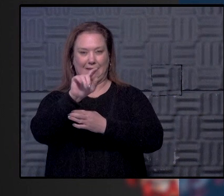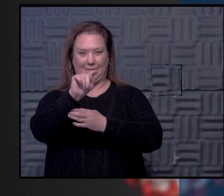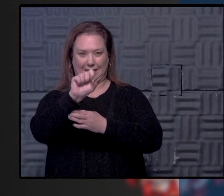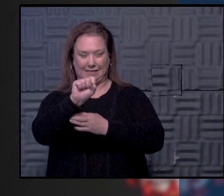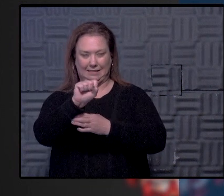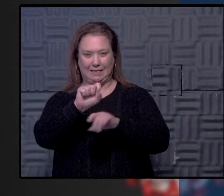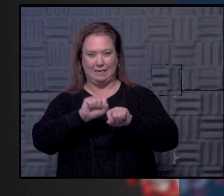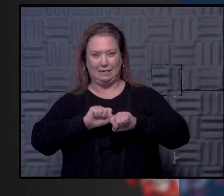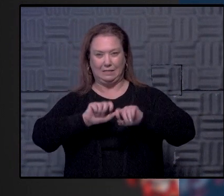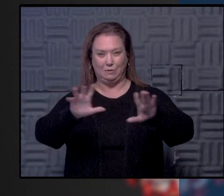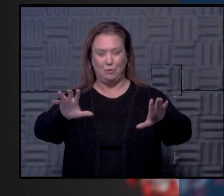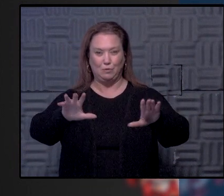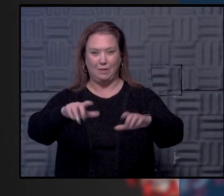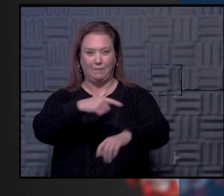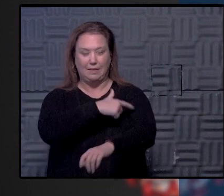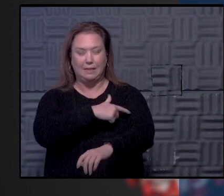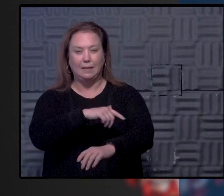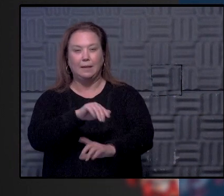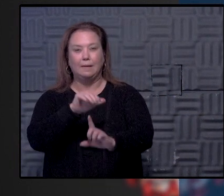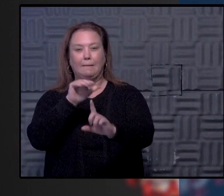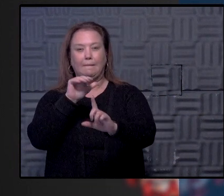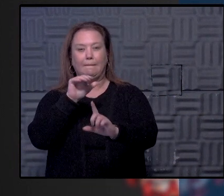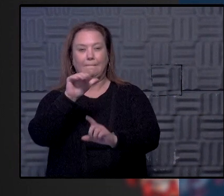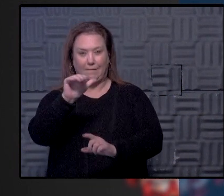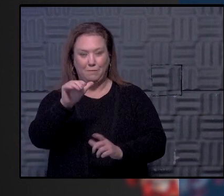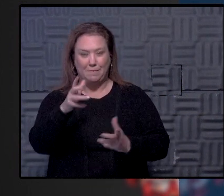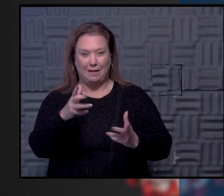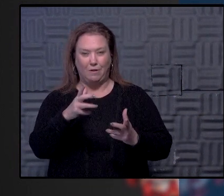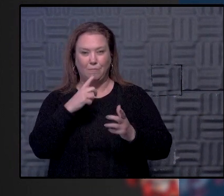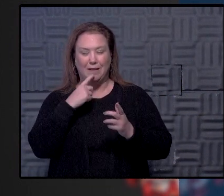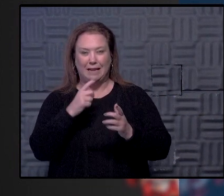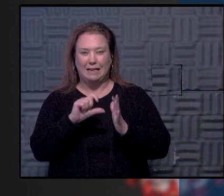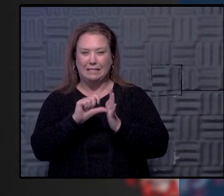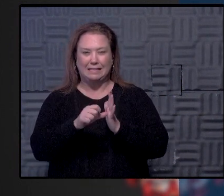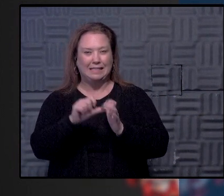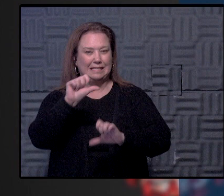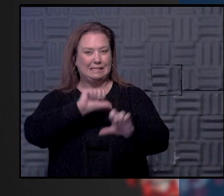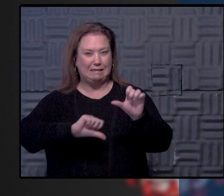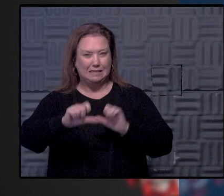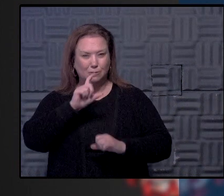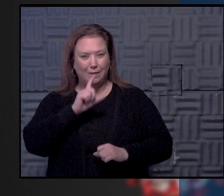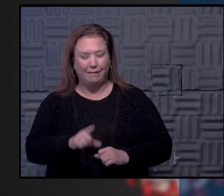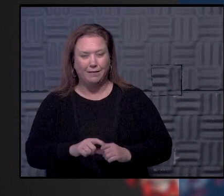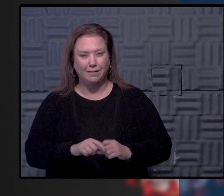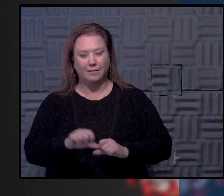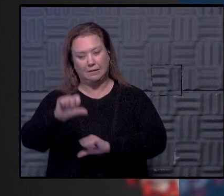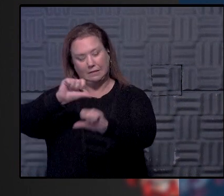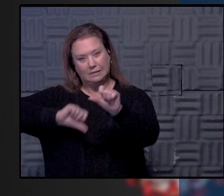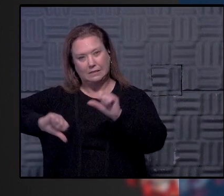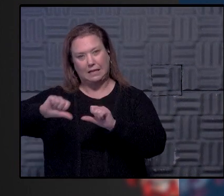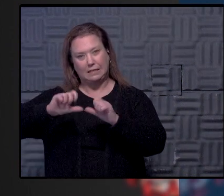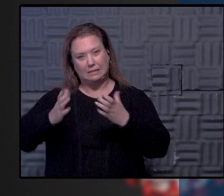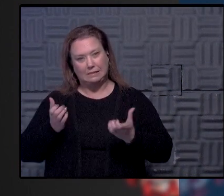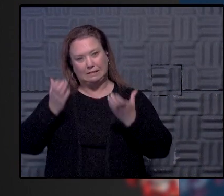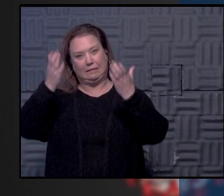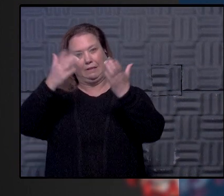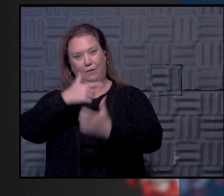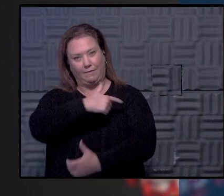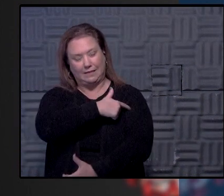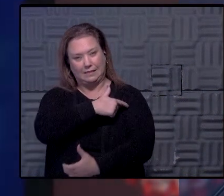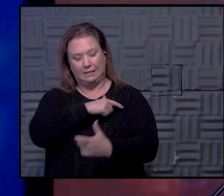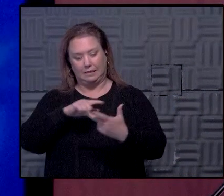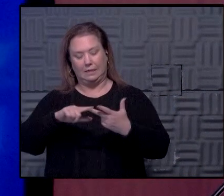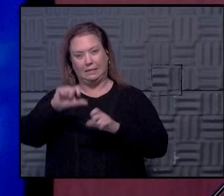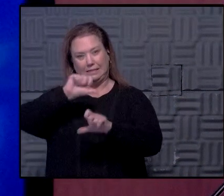and distribution. And again, folks, just to say it, science is real, science is delivering vaccines,